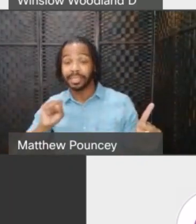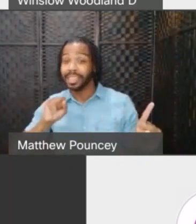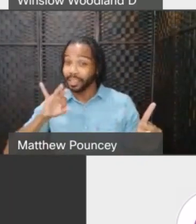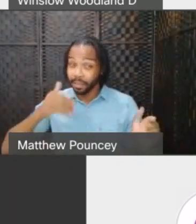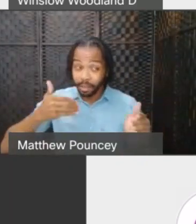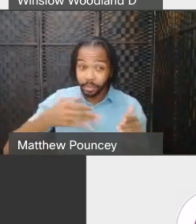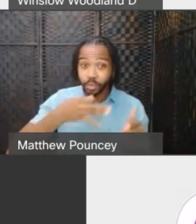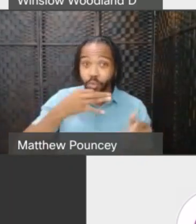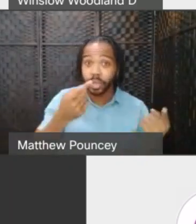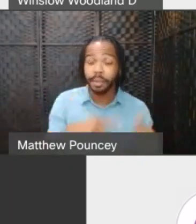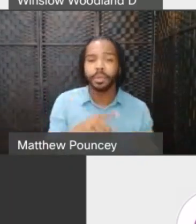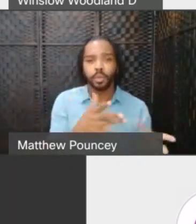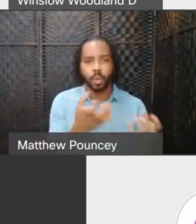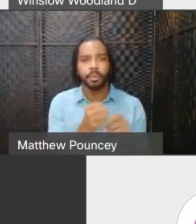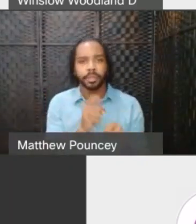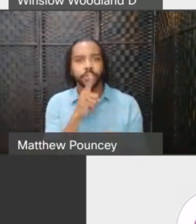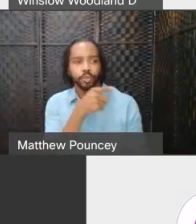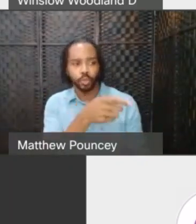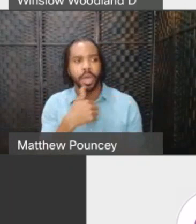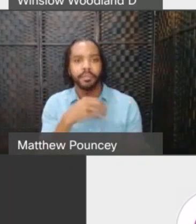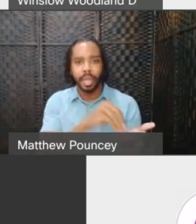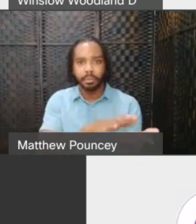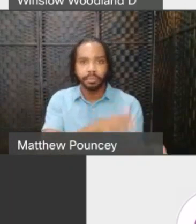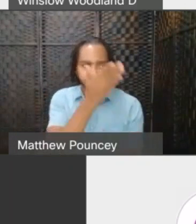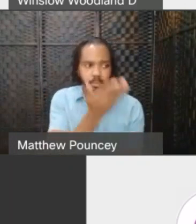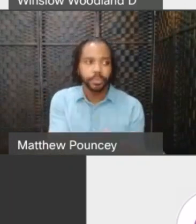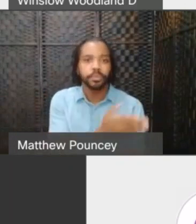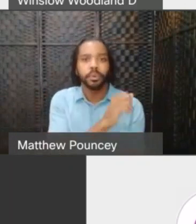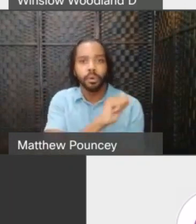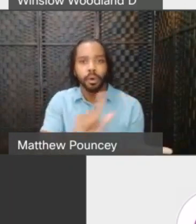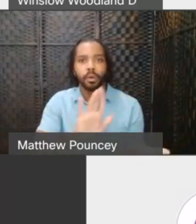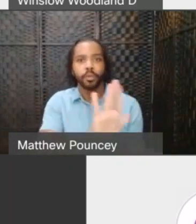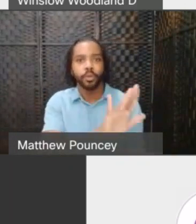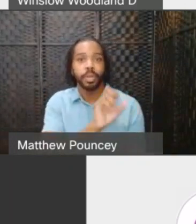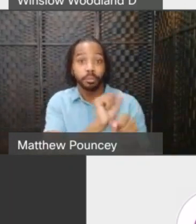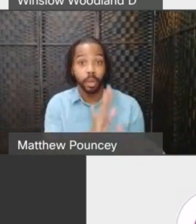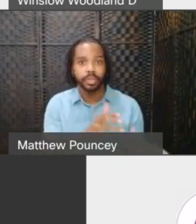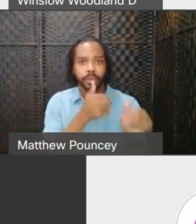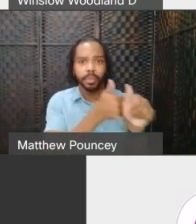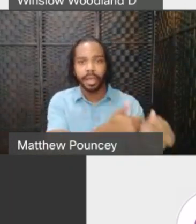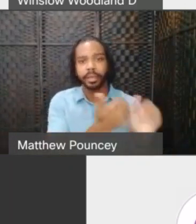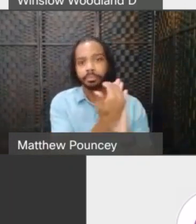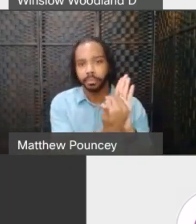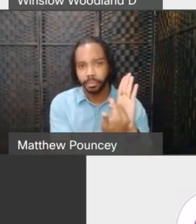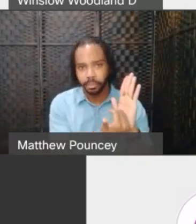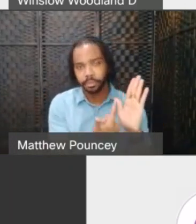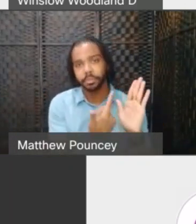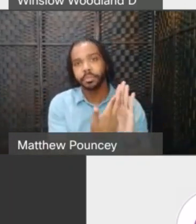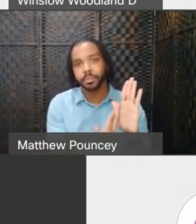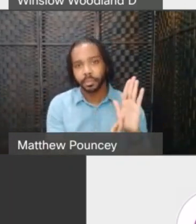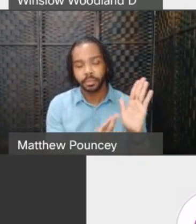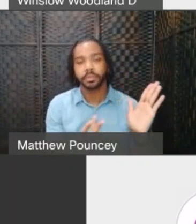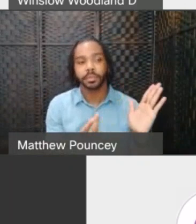that you have documentation that you have ensured that all of your employees are compliant. And that Because is there is a correct. And we're requirement doing for the so as well.